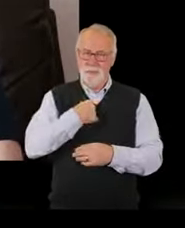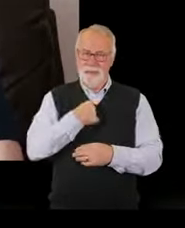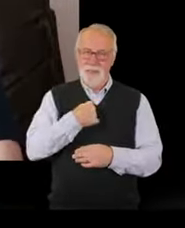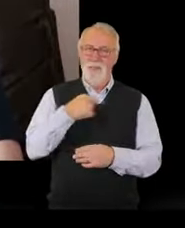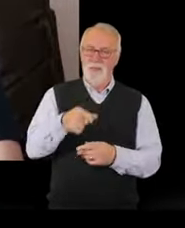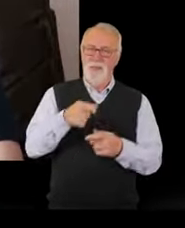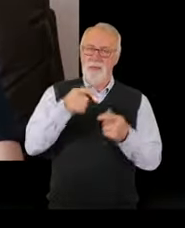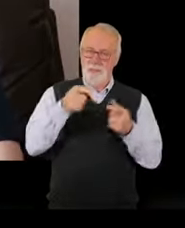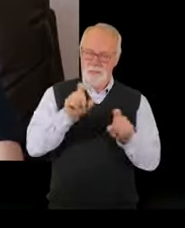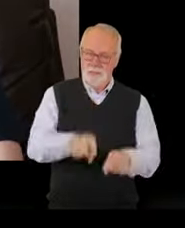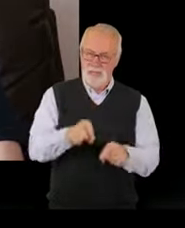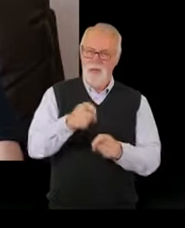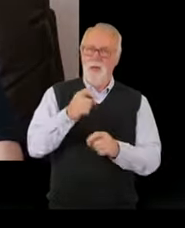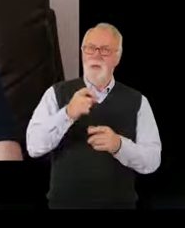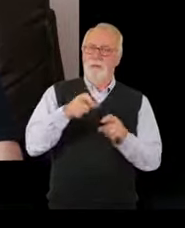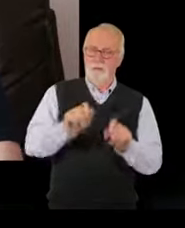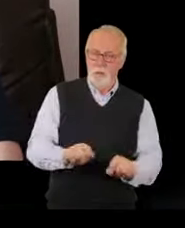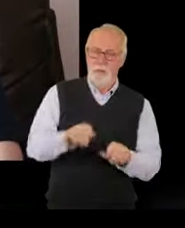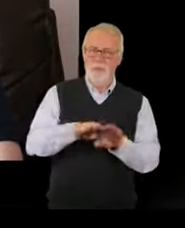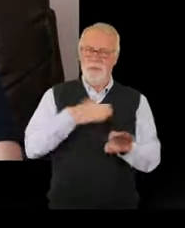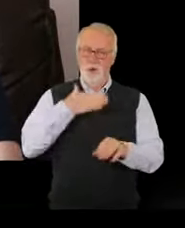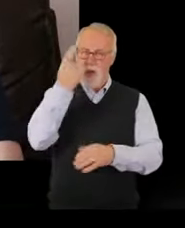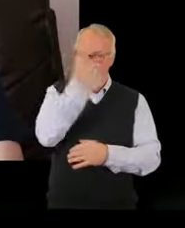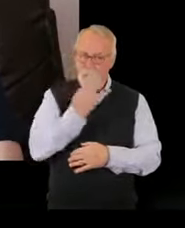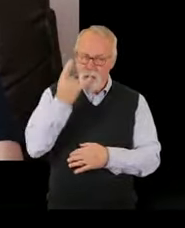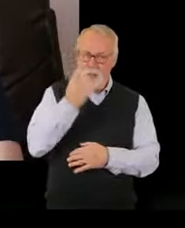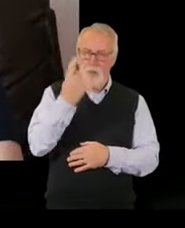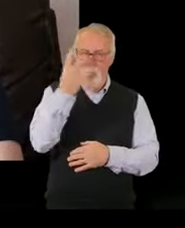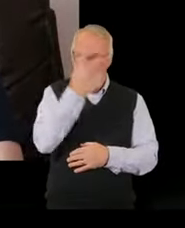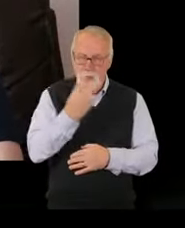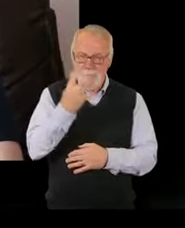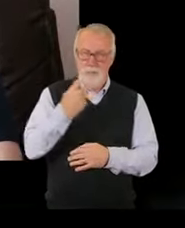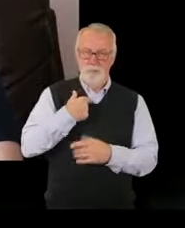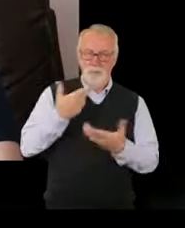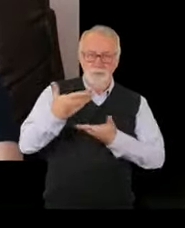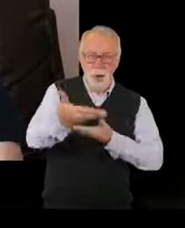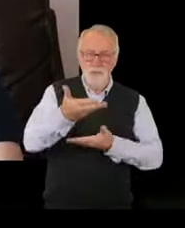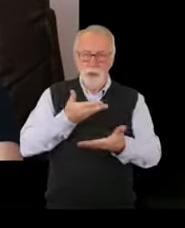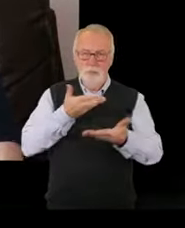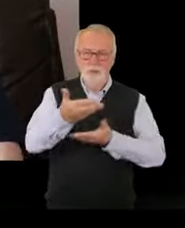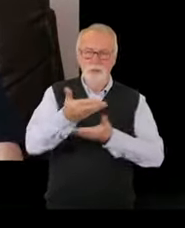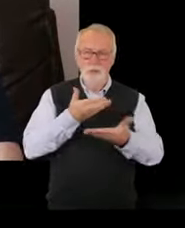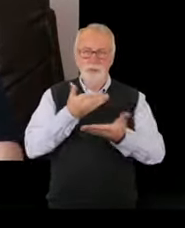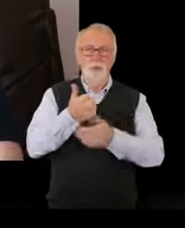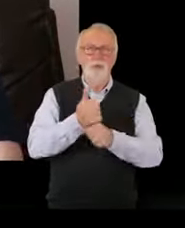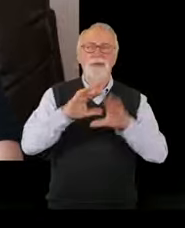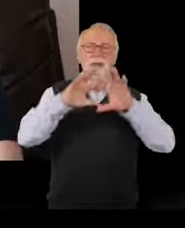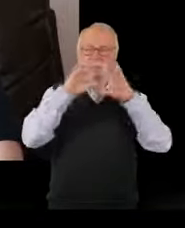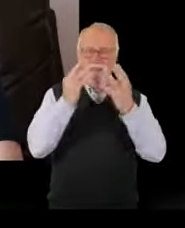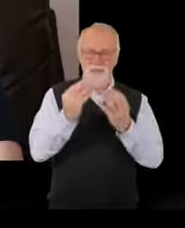So they came to me. They sat down with me for an hour, two hours, something like that. then we just talked and talked and talked